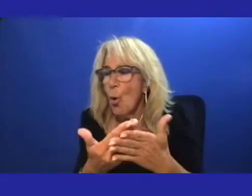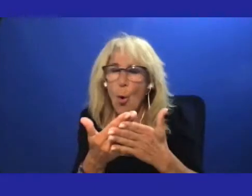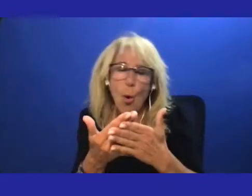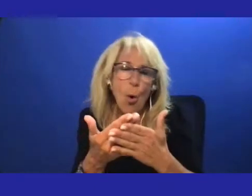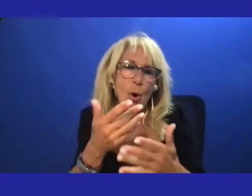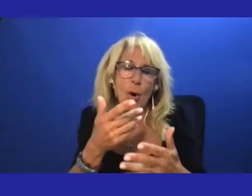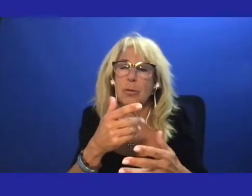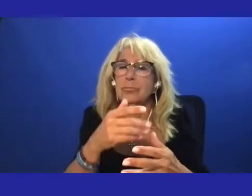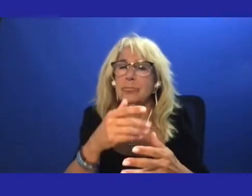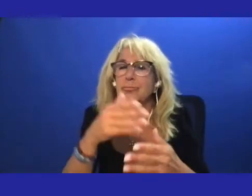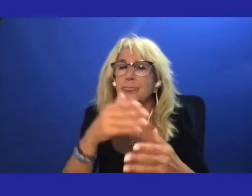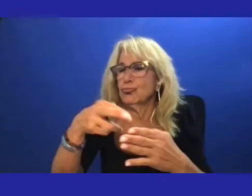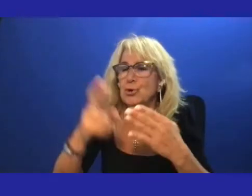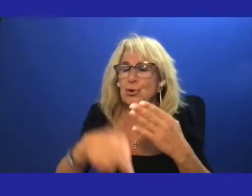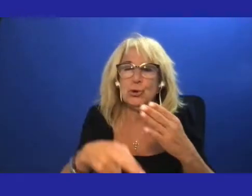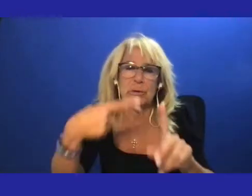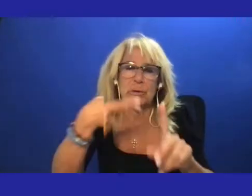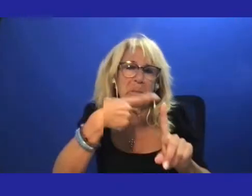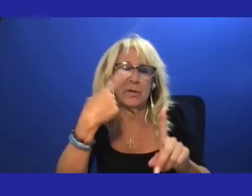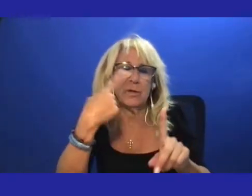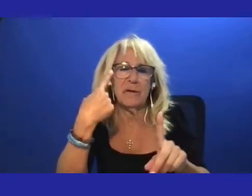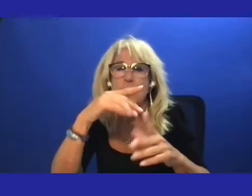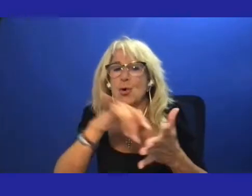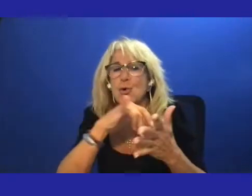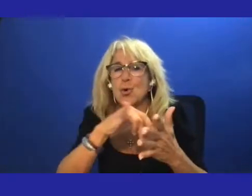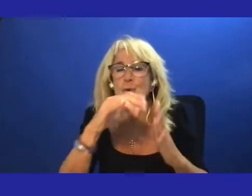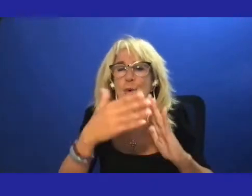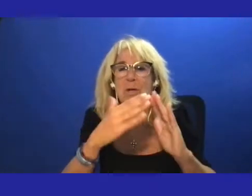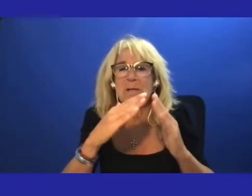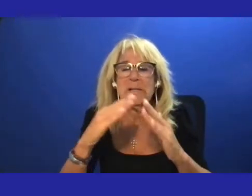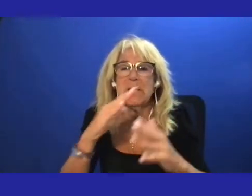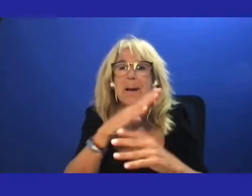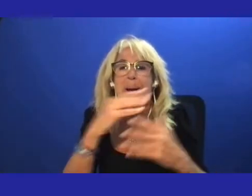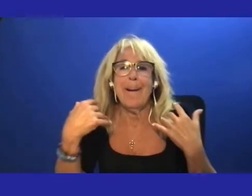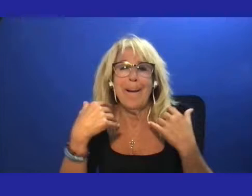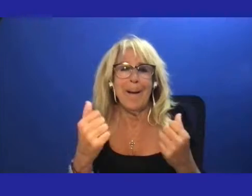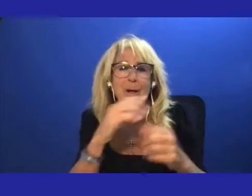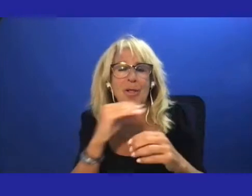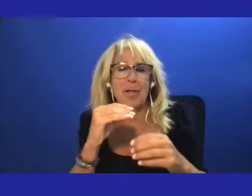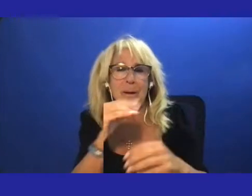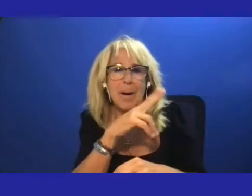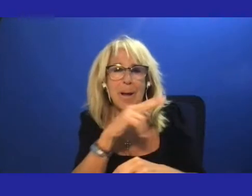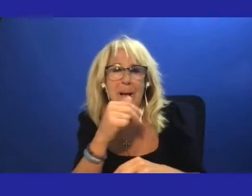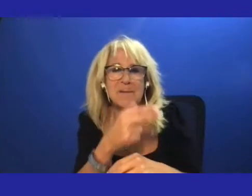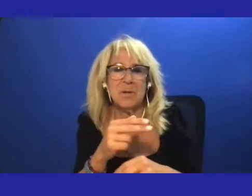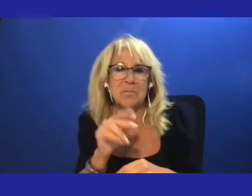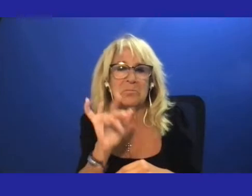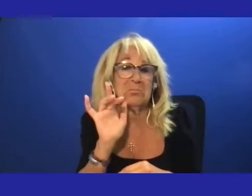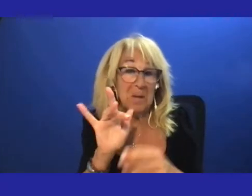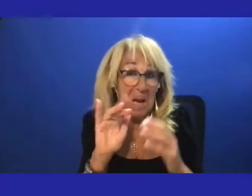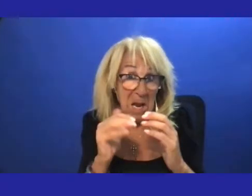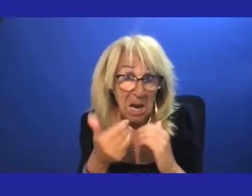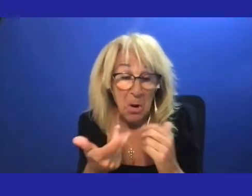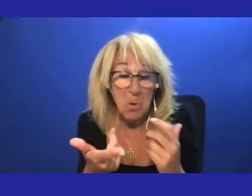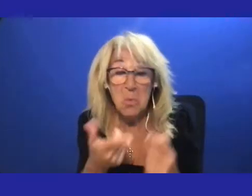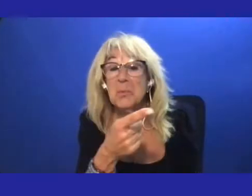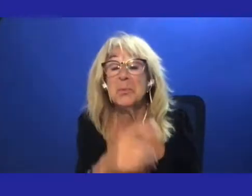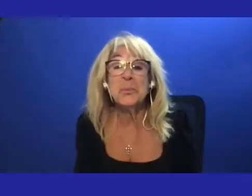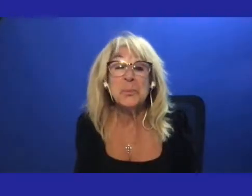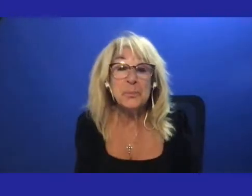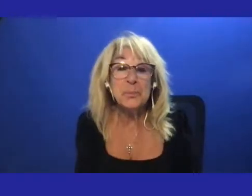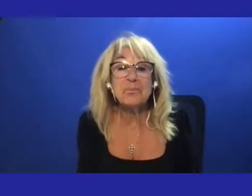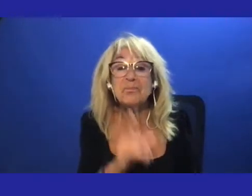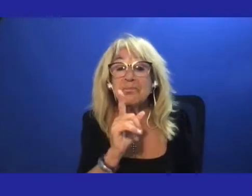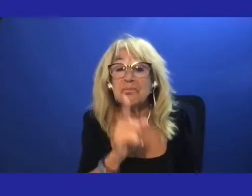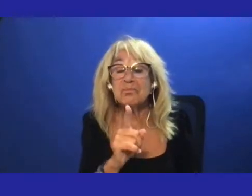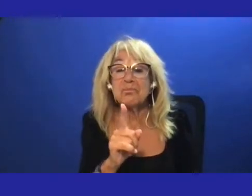and Hospitals. And in order to do this, you just hit a little click there and move to some of the infrastructure. We